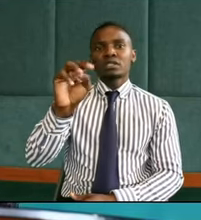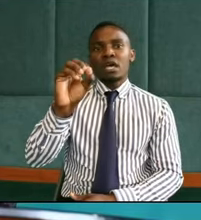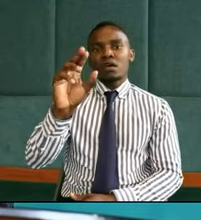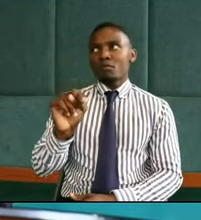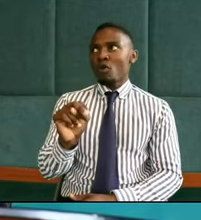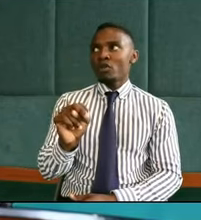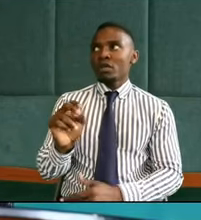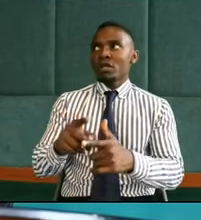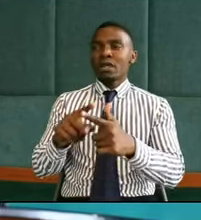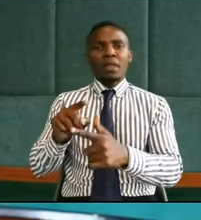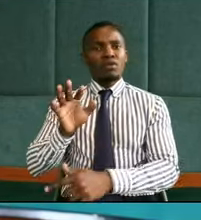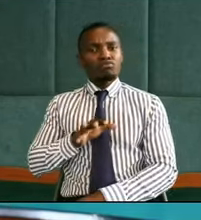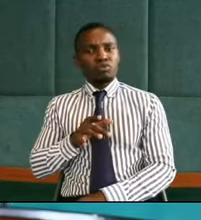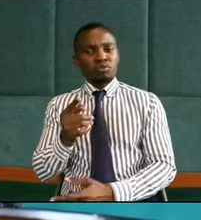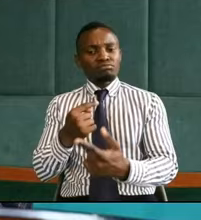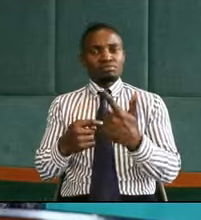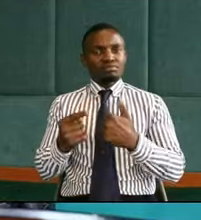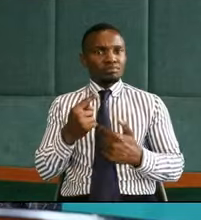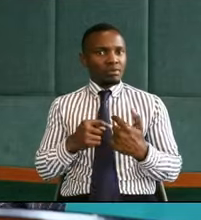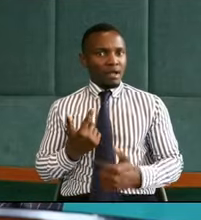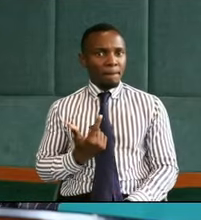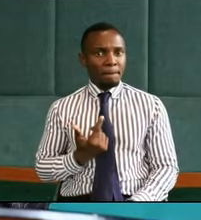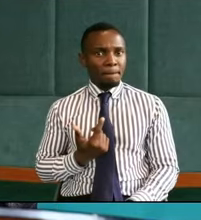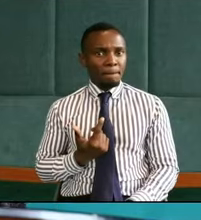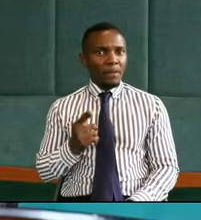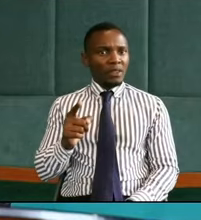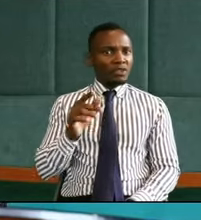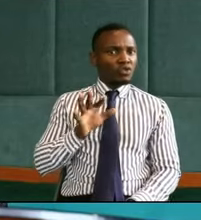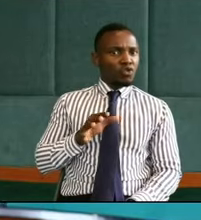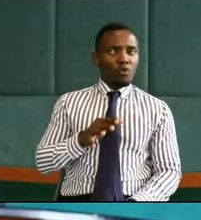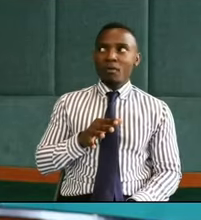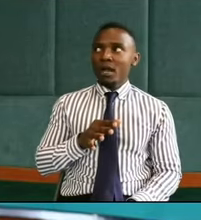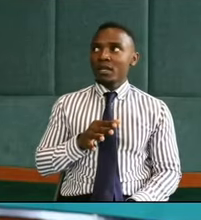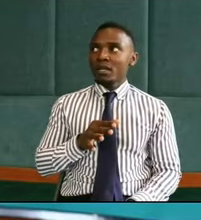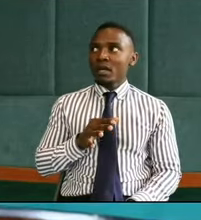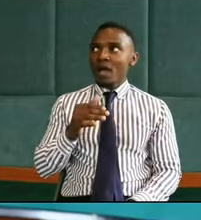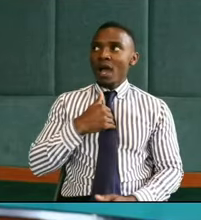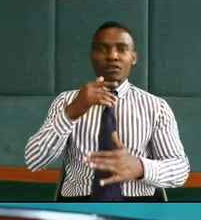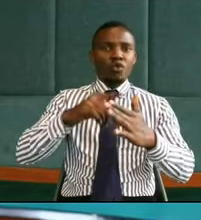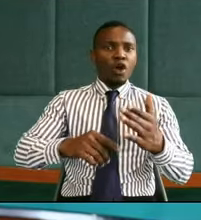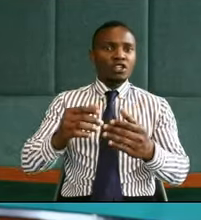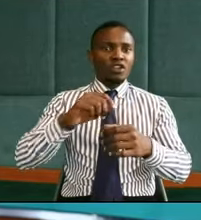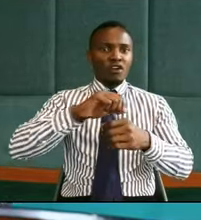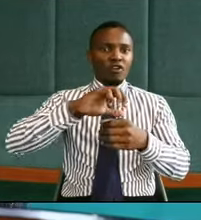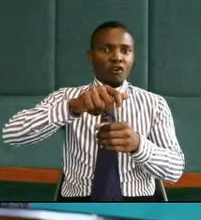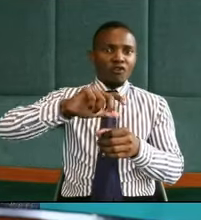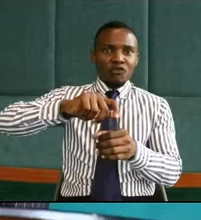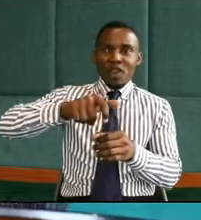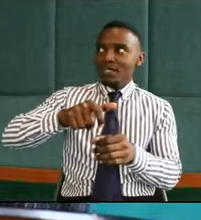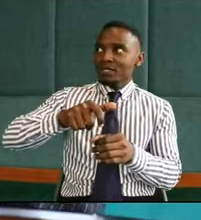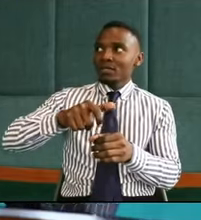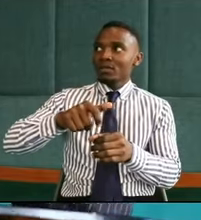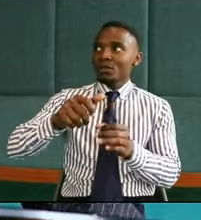there came unto him a woman having an alabaster box of a very